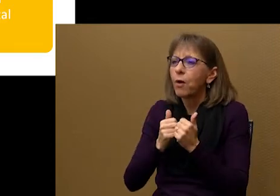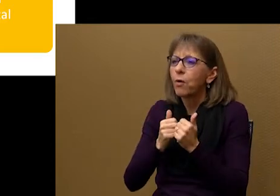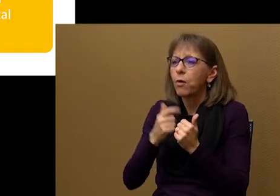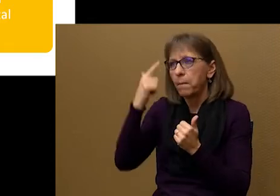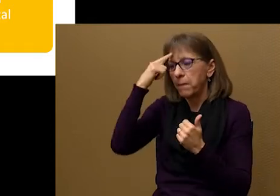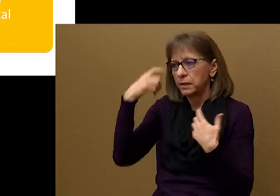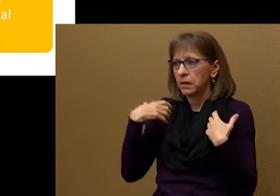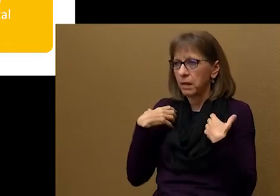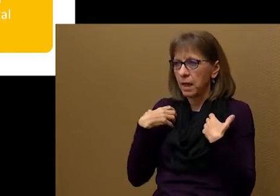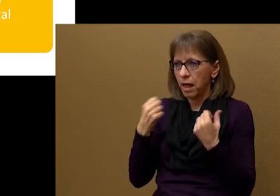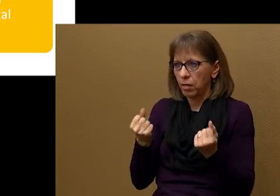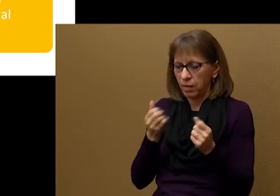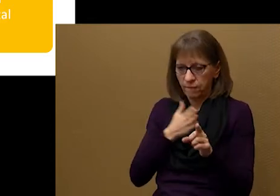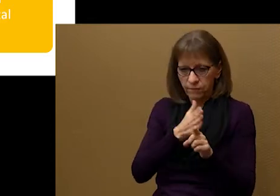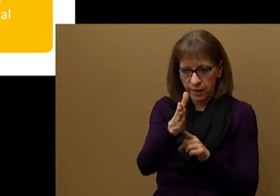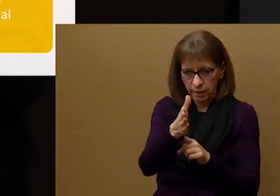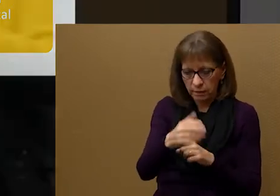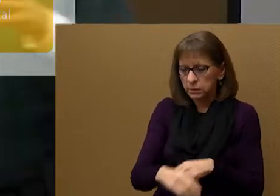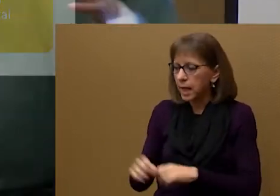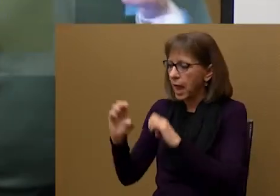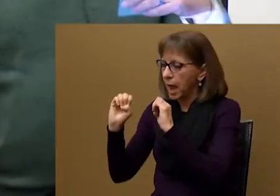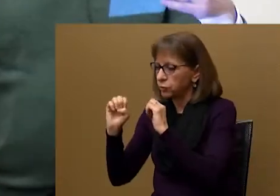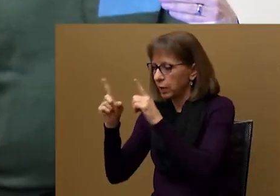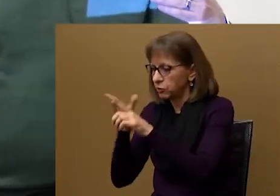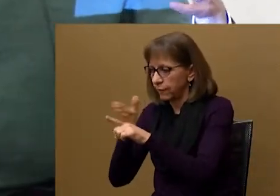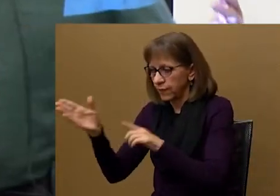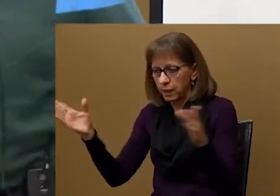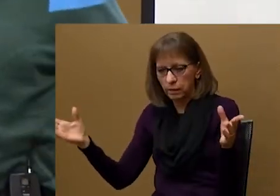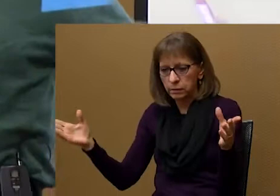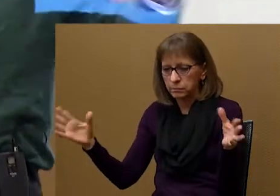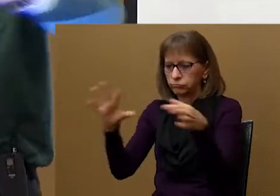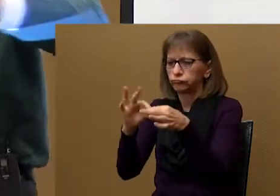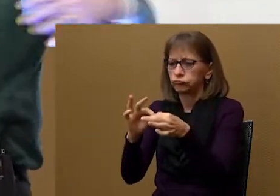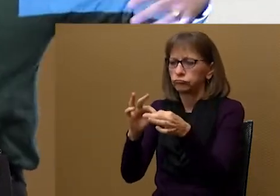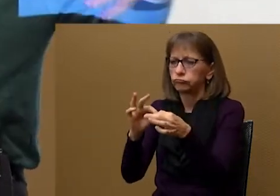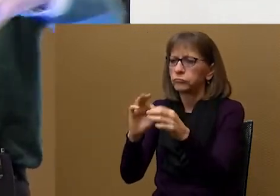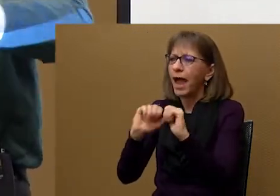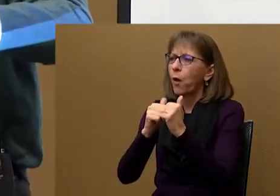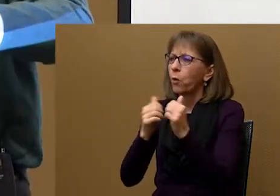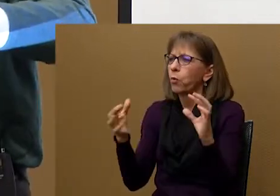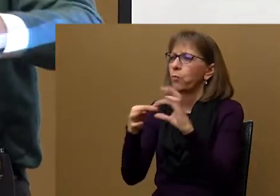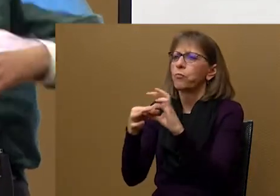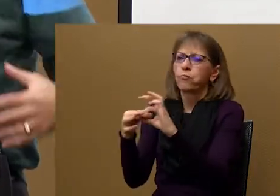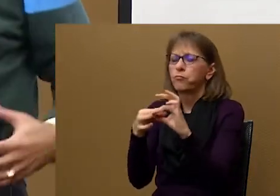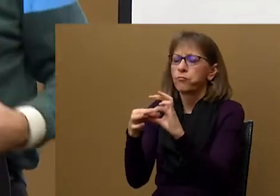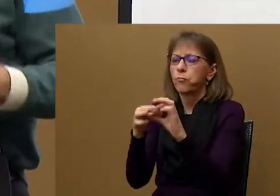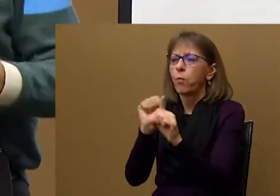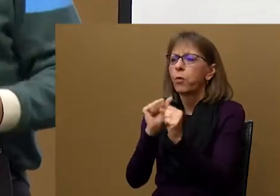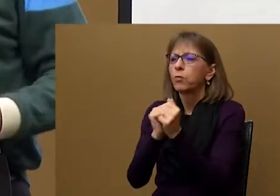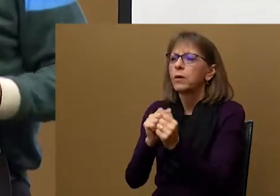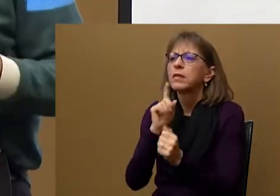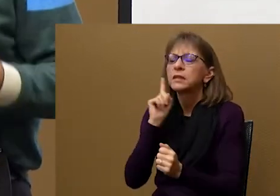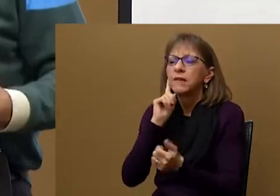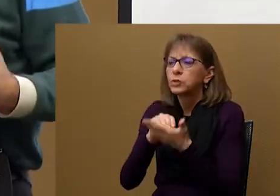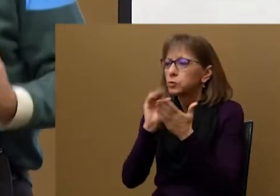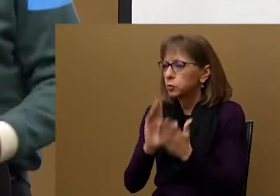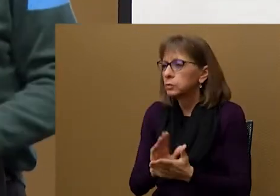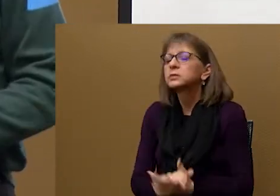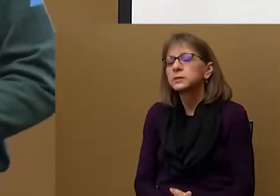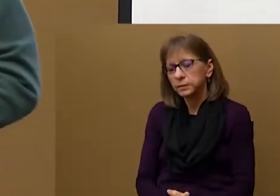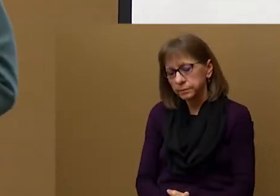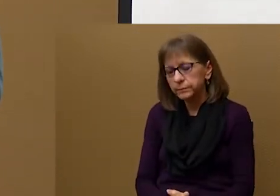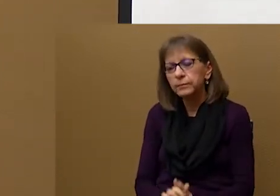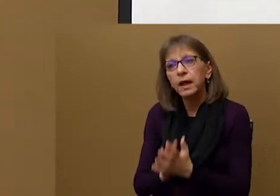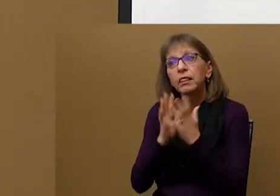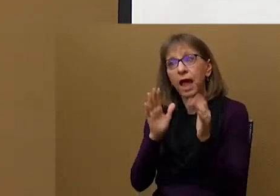about how the mental health field and the educational field intersect when it comes to working with